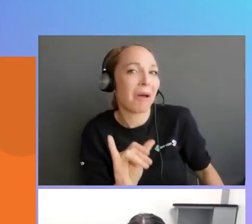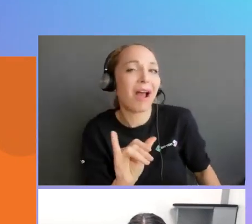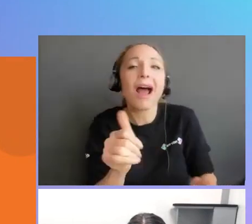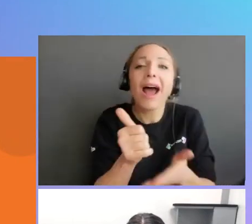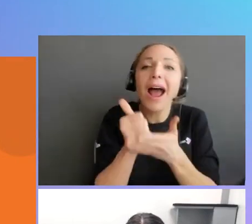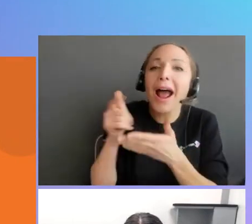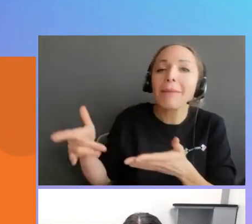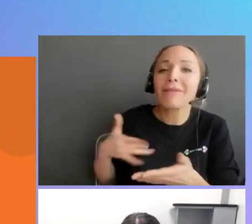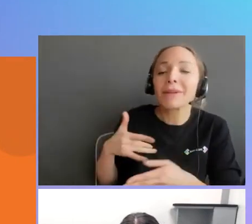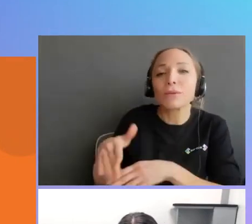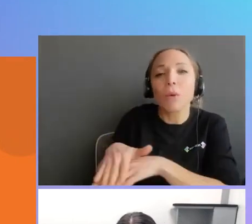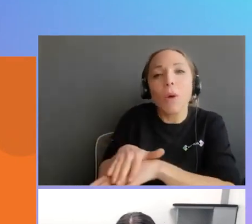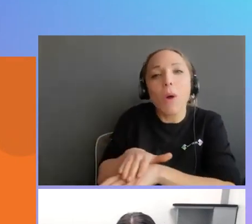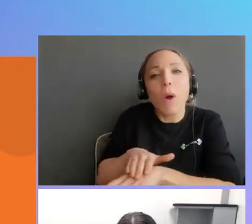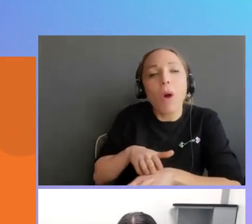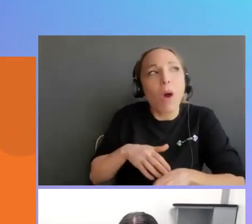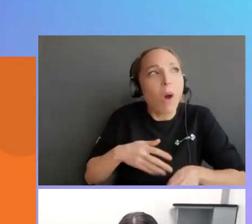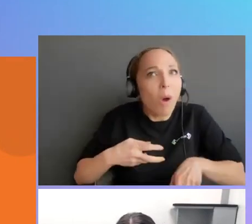opportunities